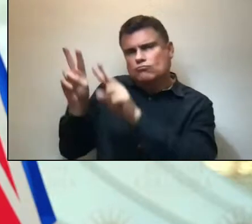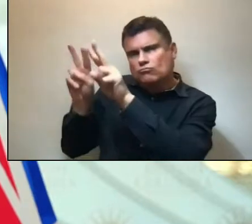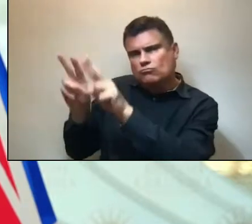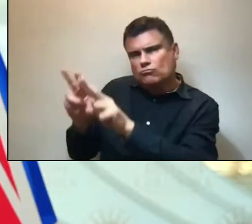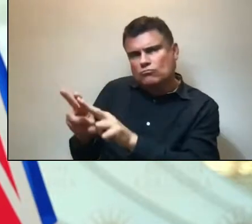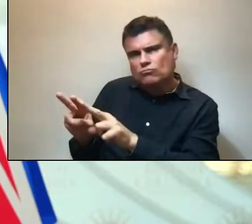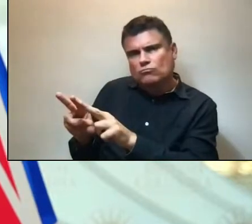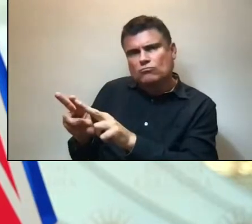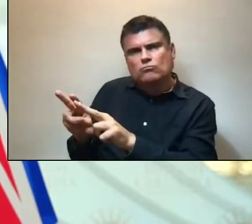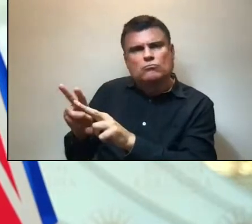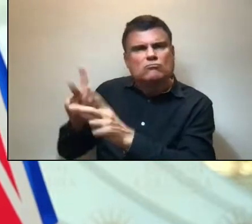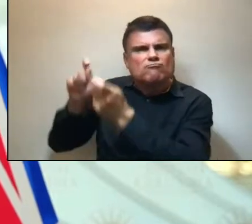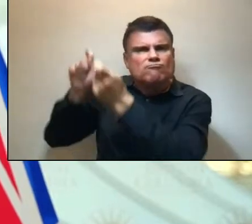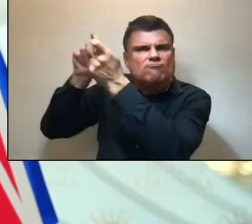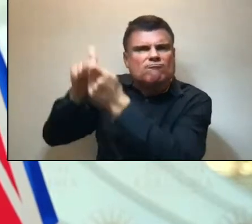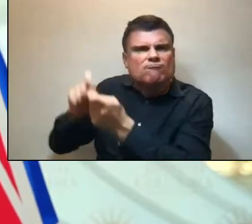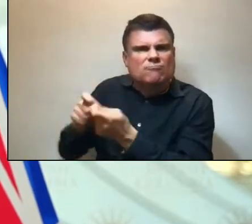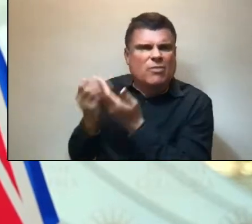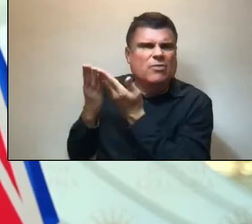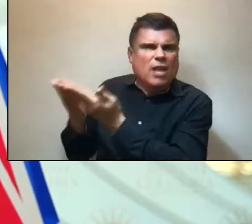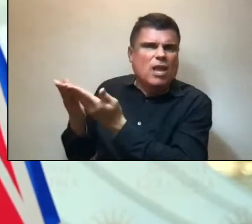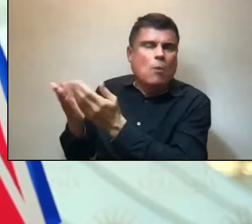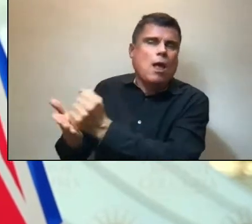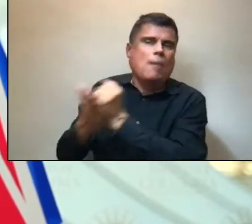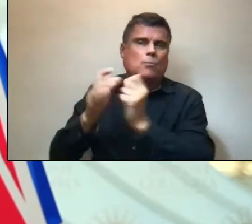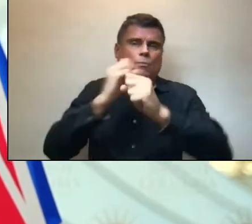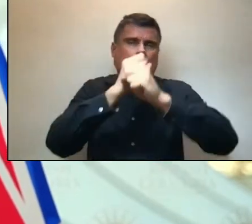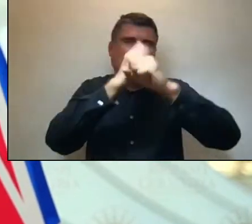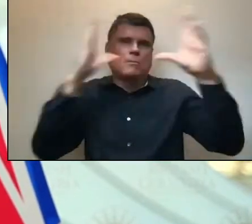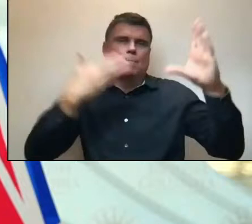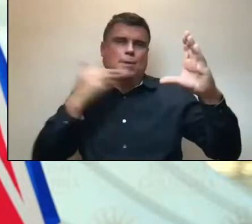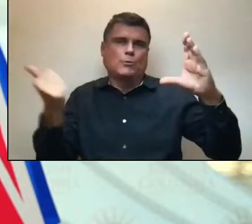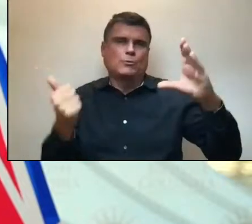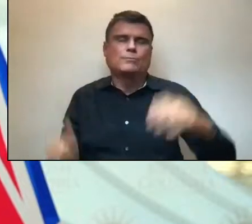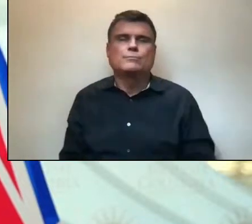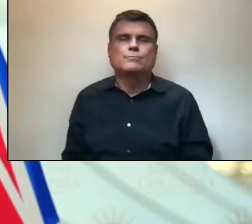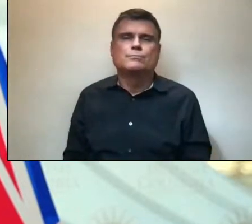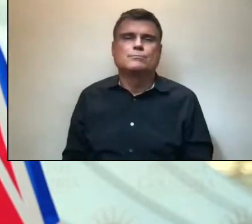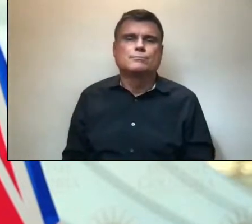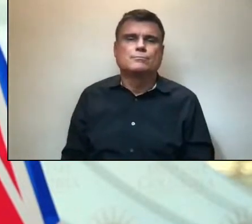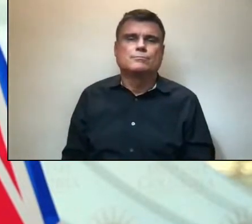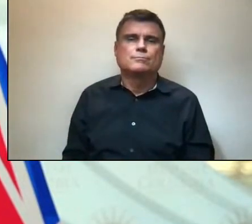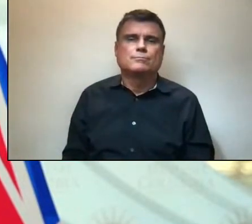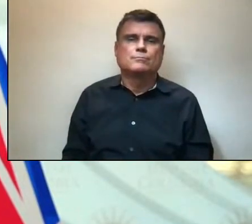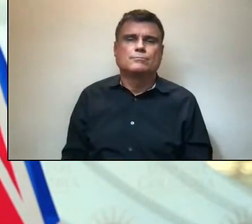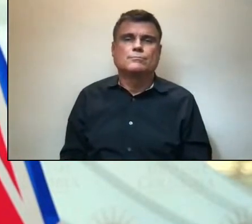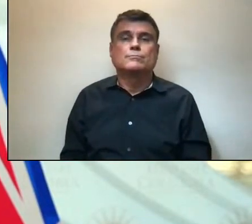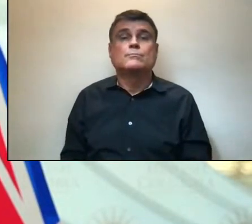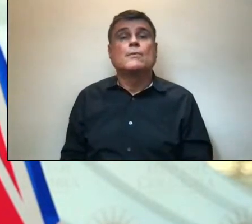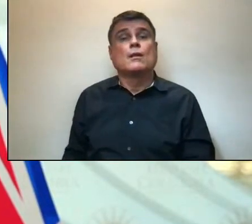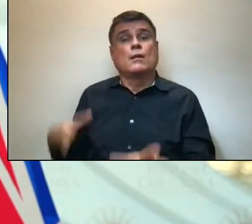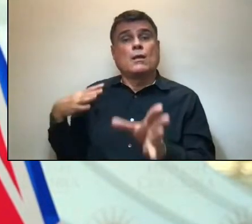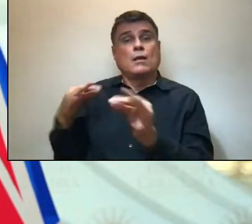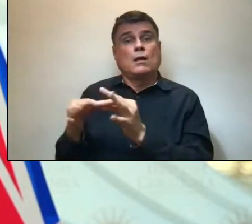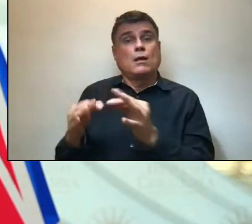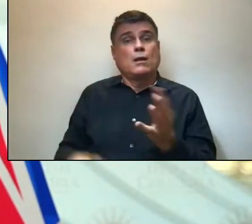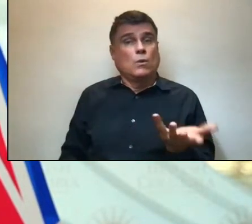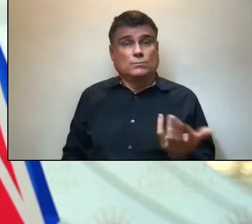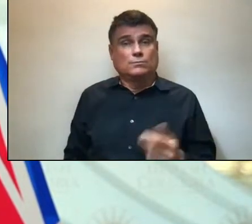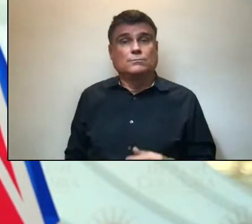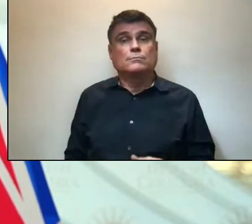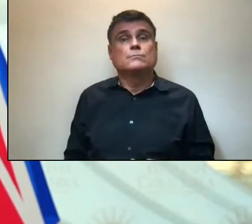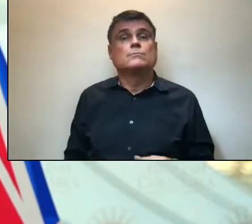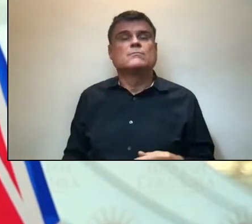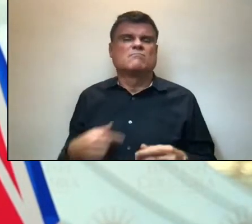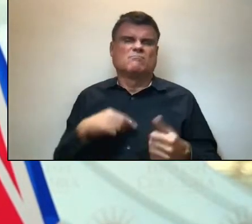review of the slides involved. I wanted to update you on a few a number of issues related to the